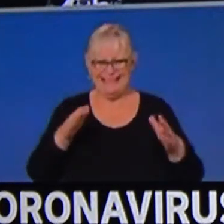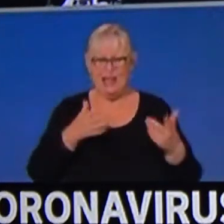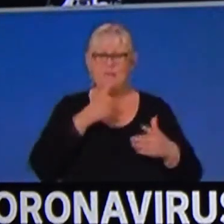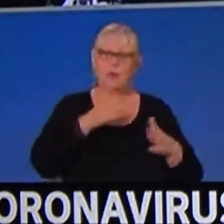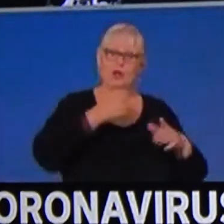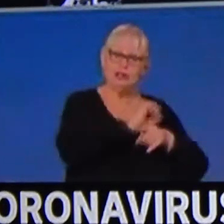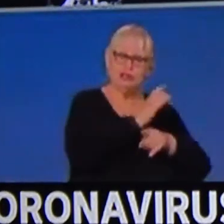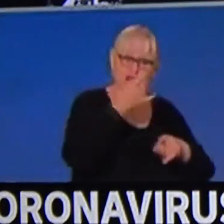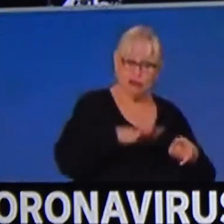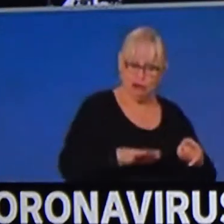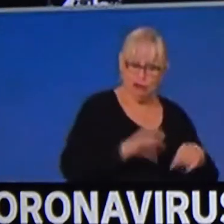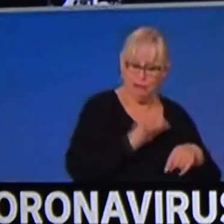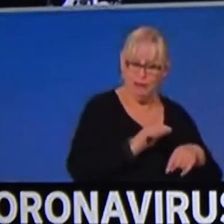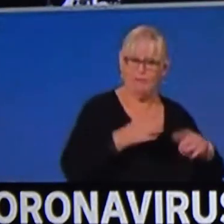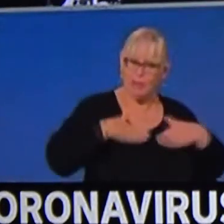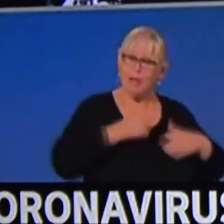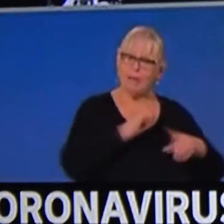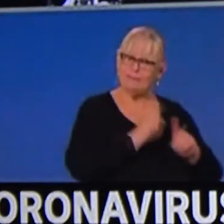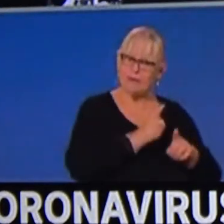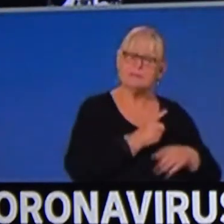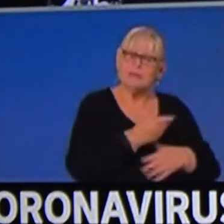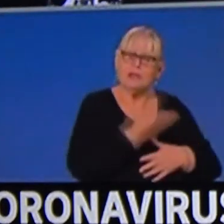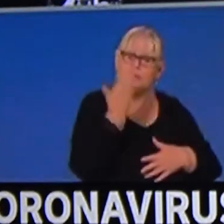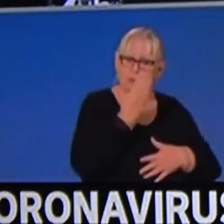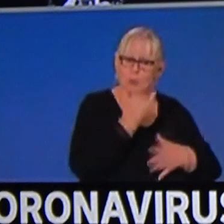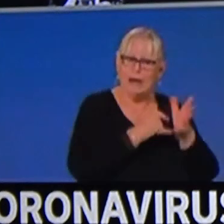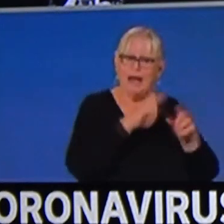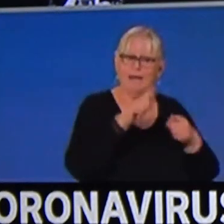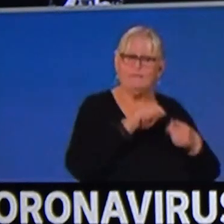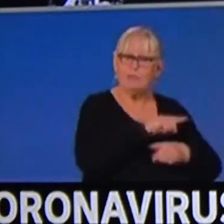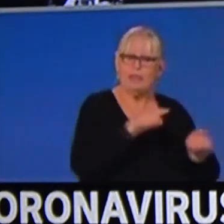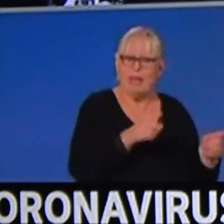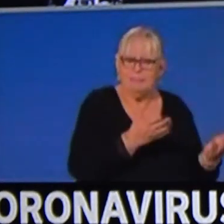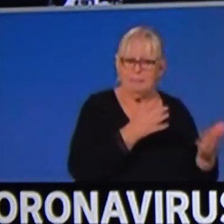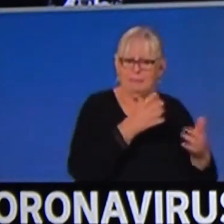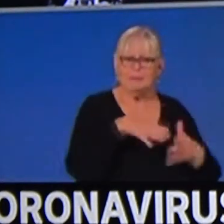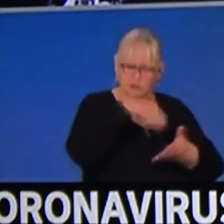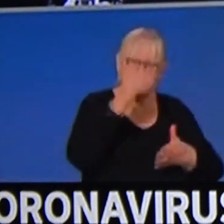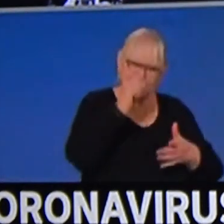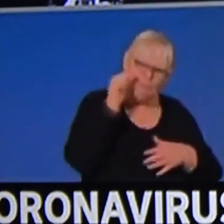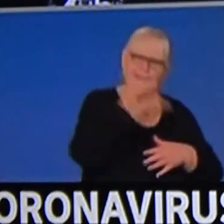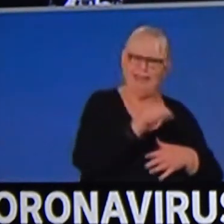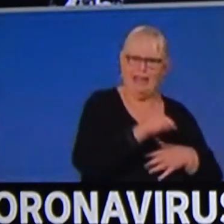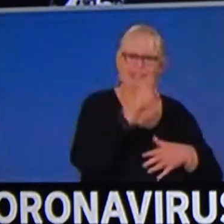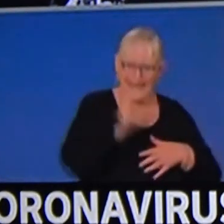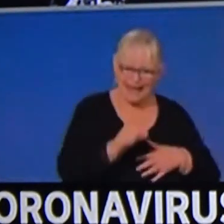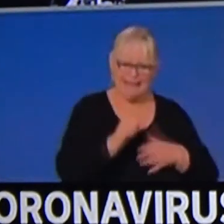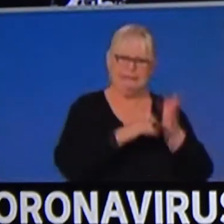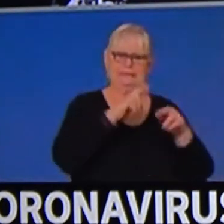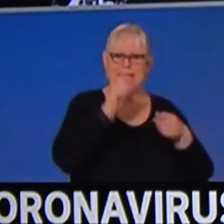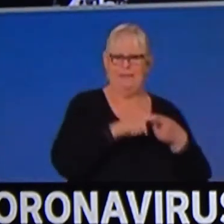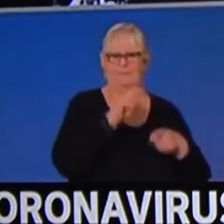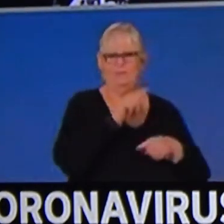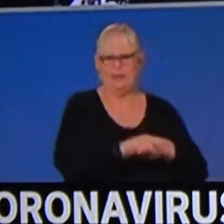the health advice has been very clear that schools are a safe place for students to be. I think where the confusion